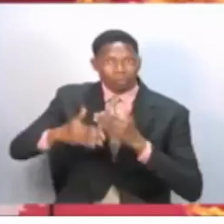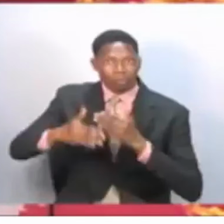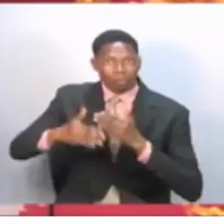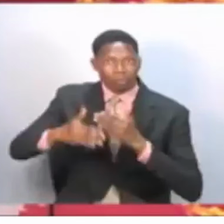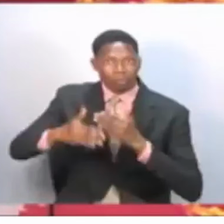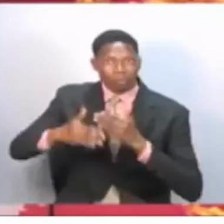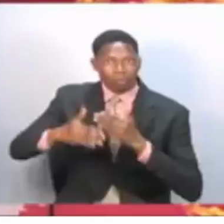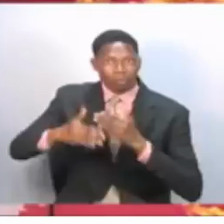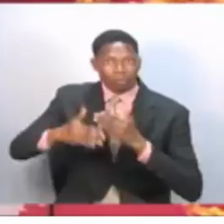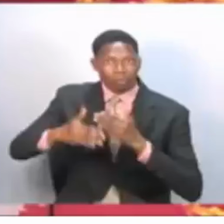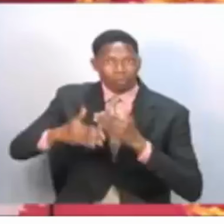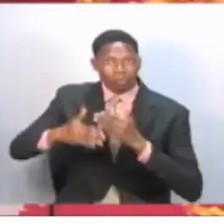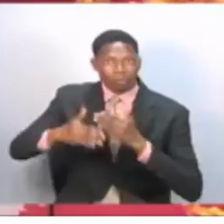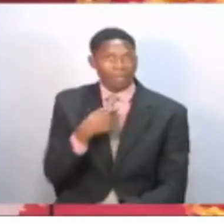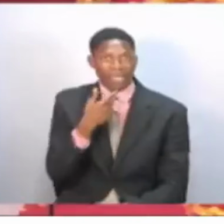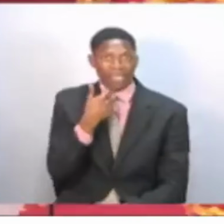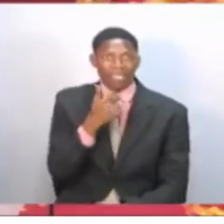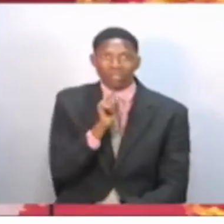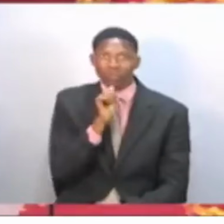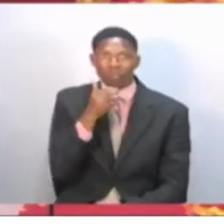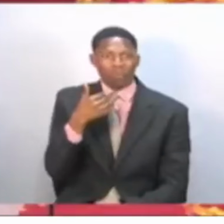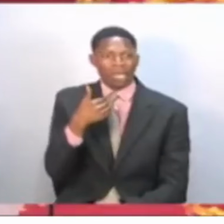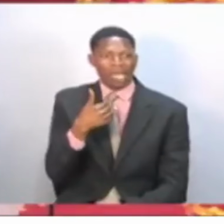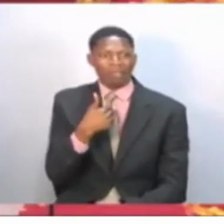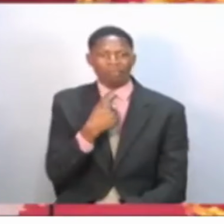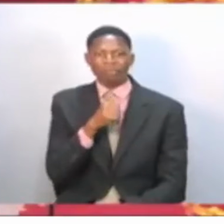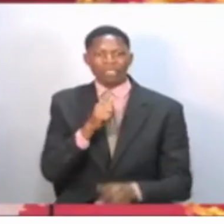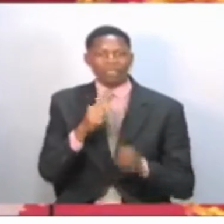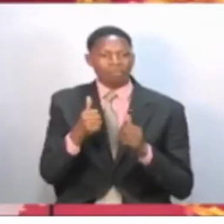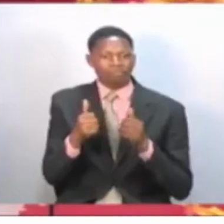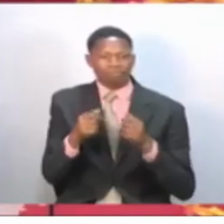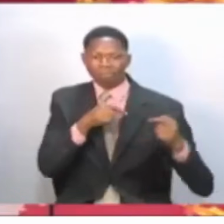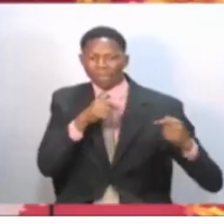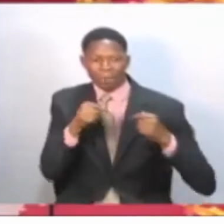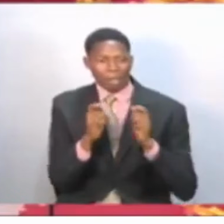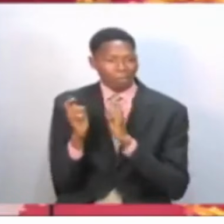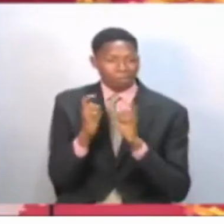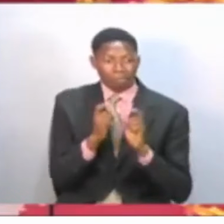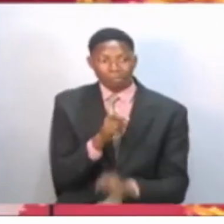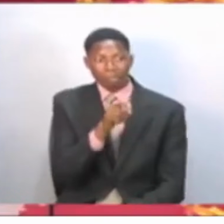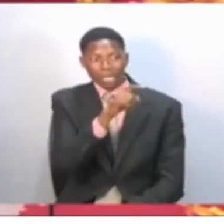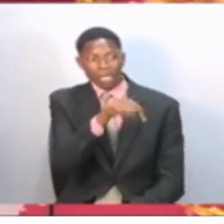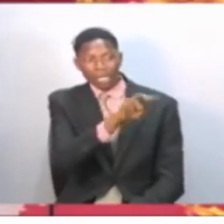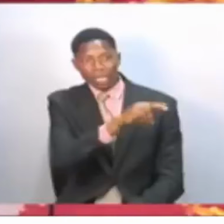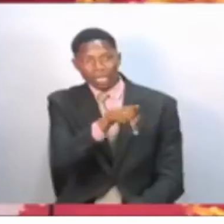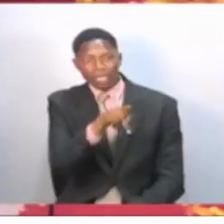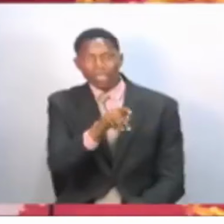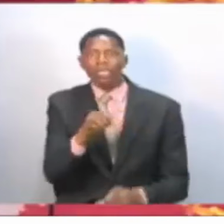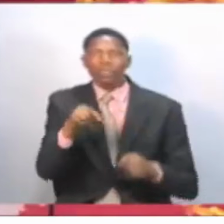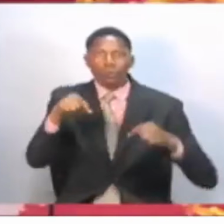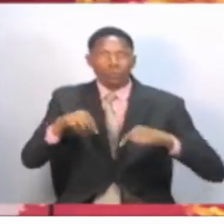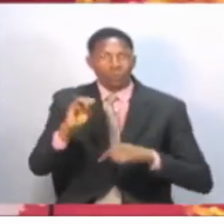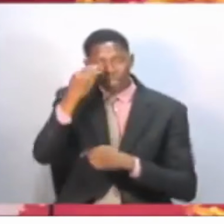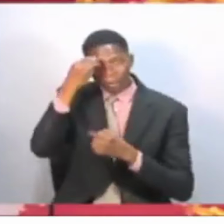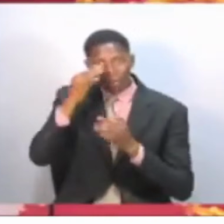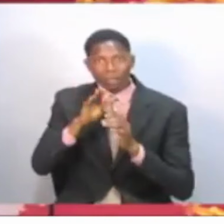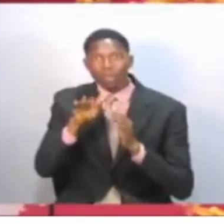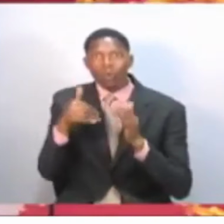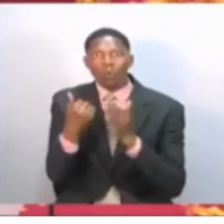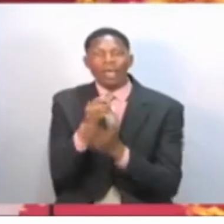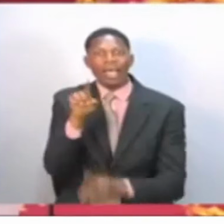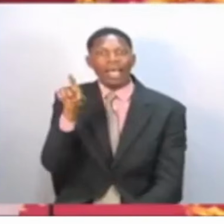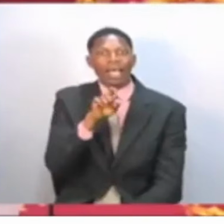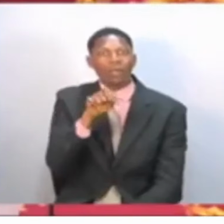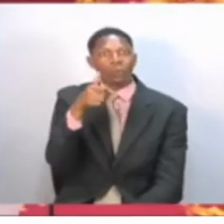fact, as I said, I'm not having a go at our colleagues on the other side. I say that today as a minister, almost the 110